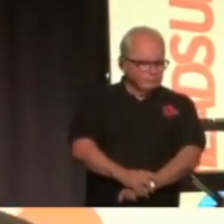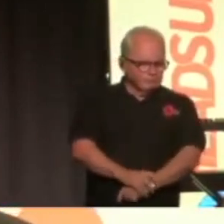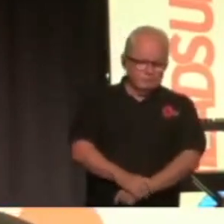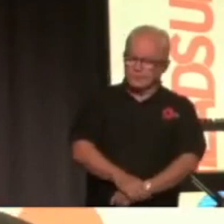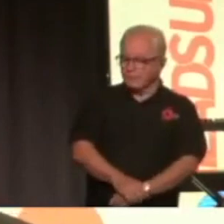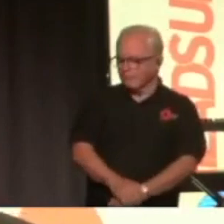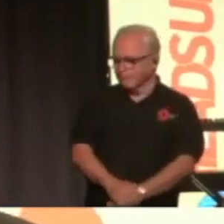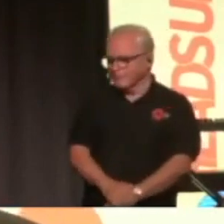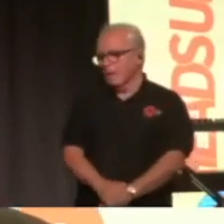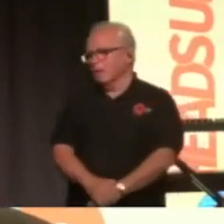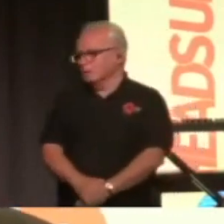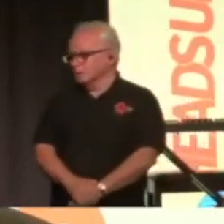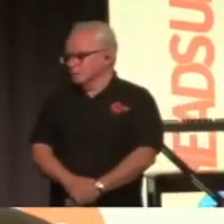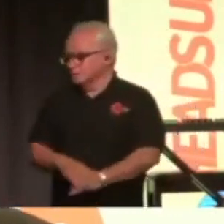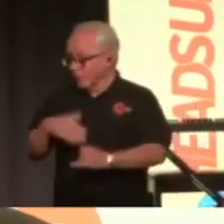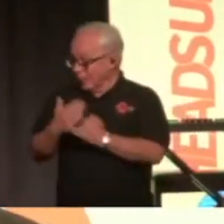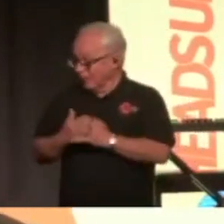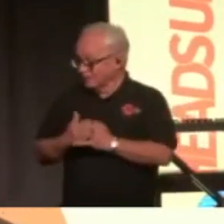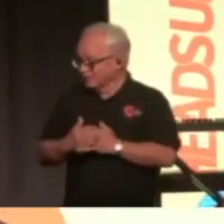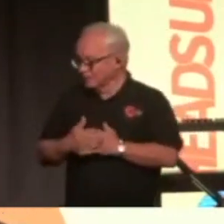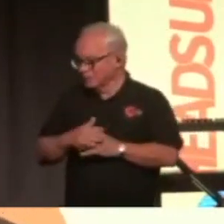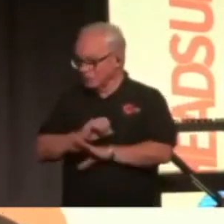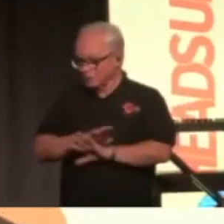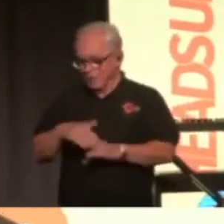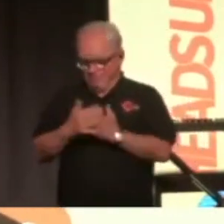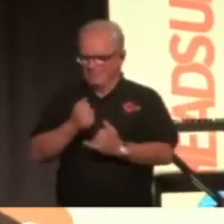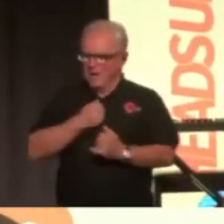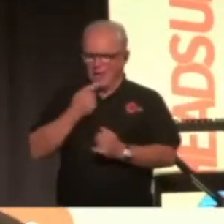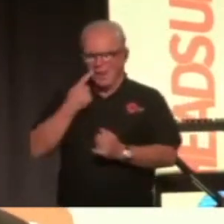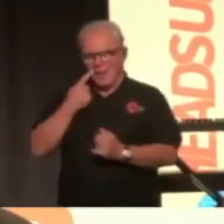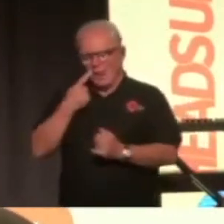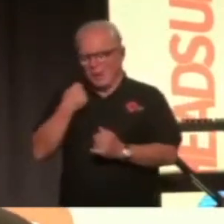And then last but not least, to my lovely wife,